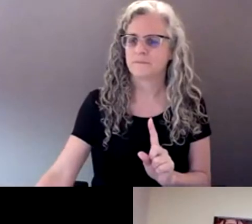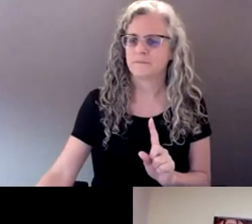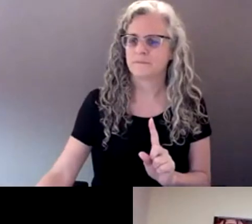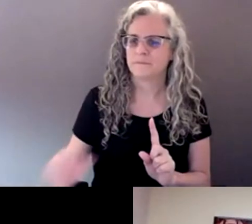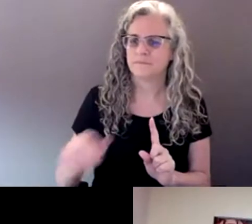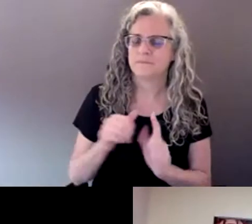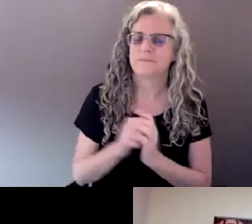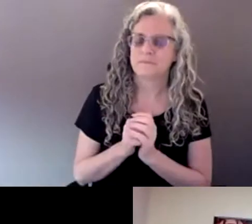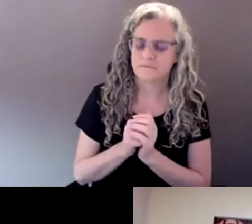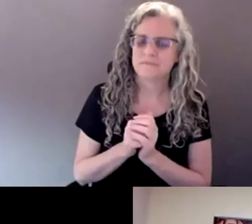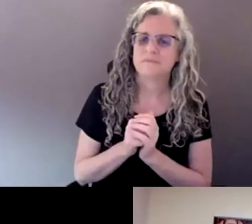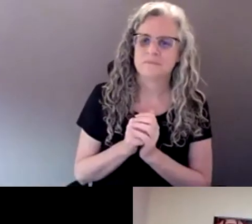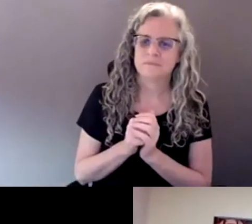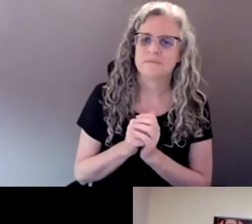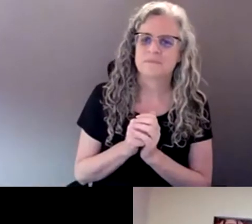is that.